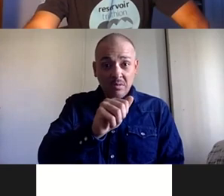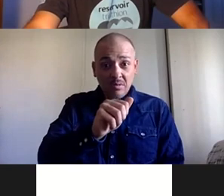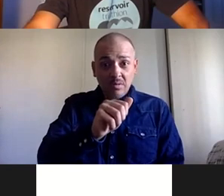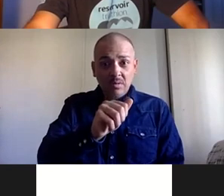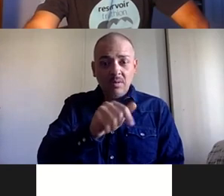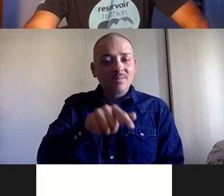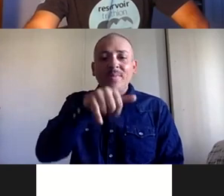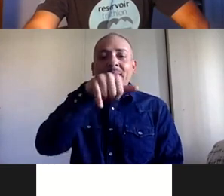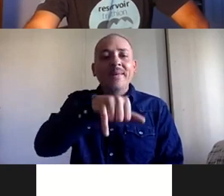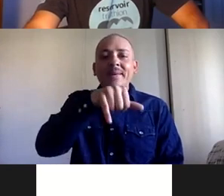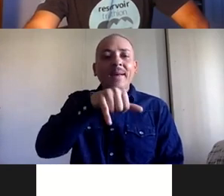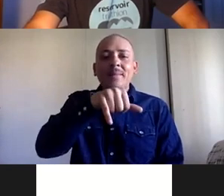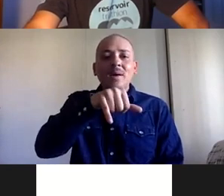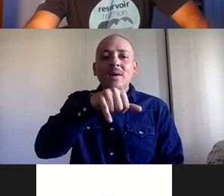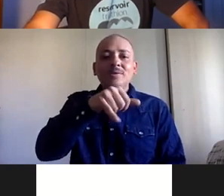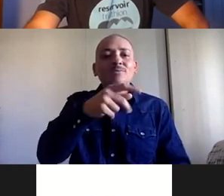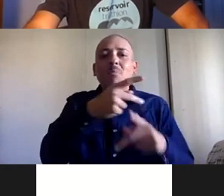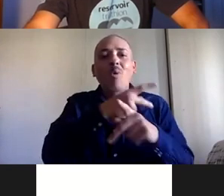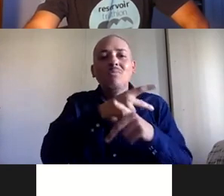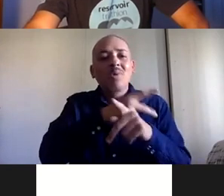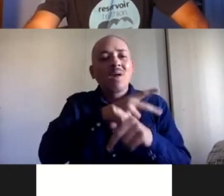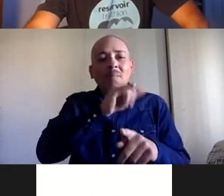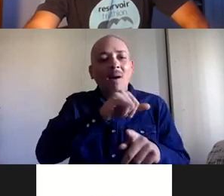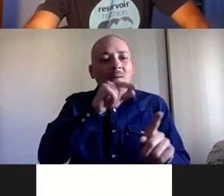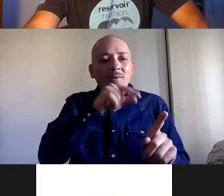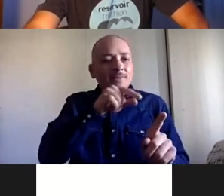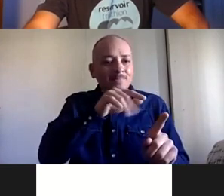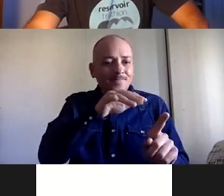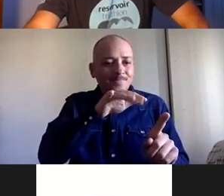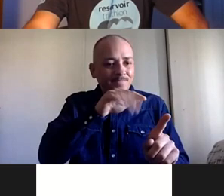gamma is just being multiplied by the